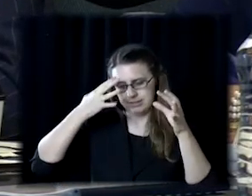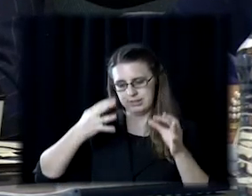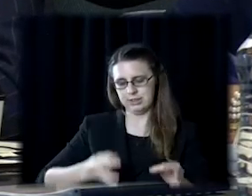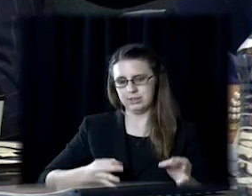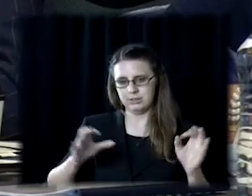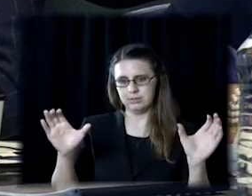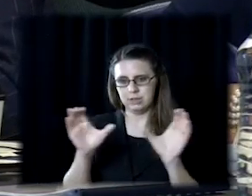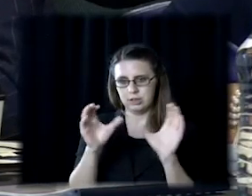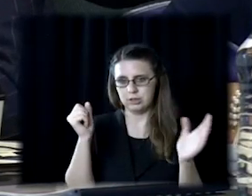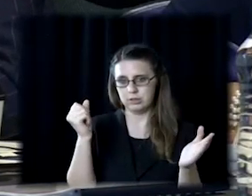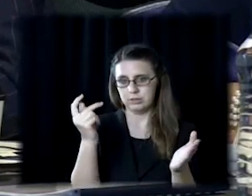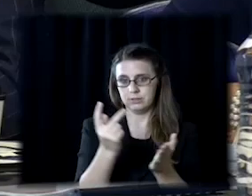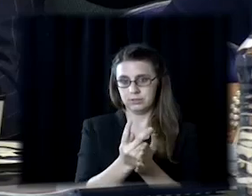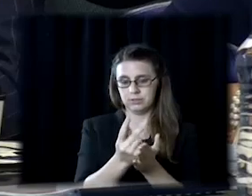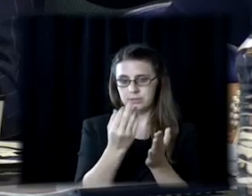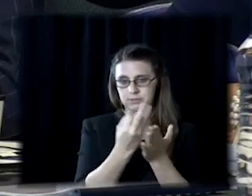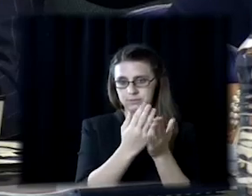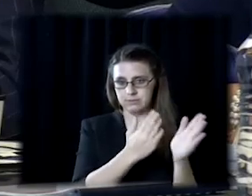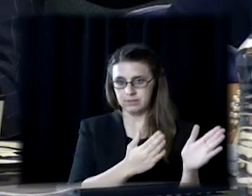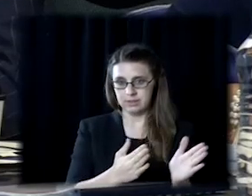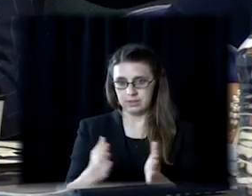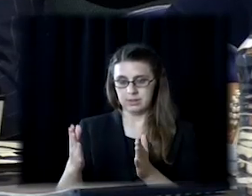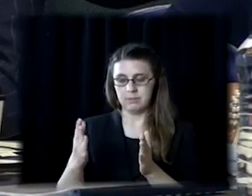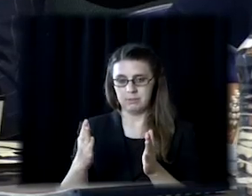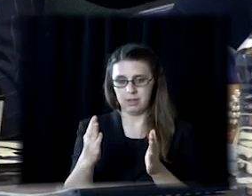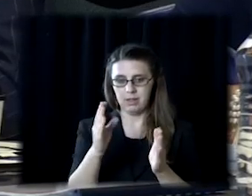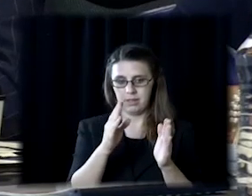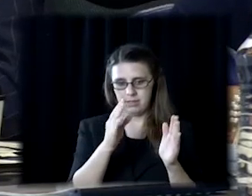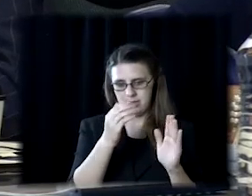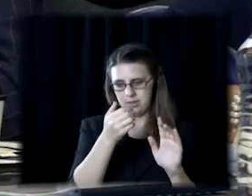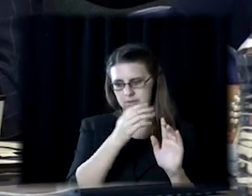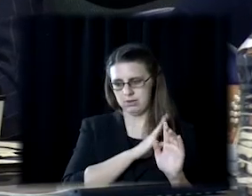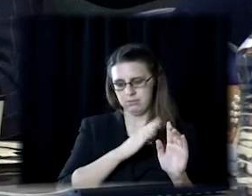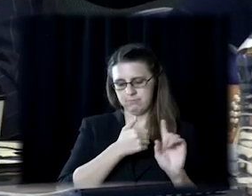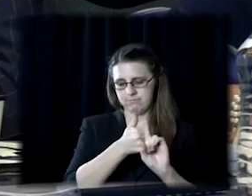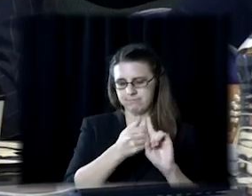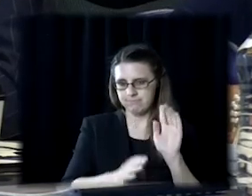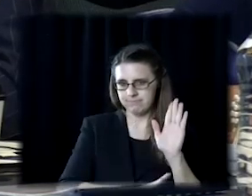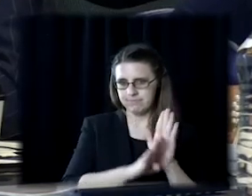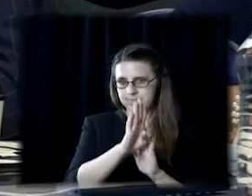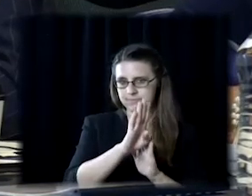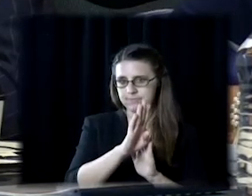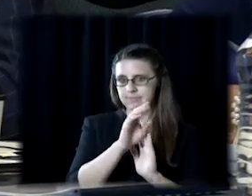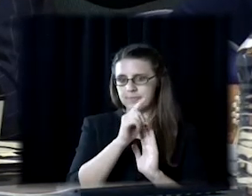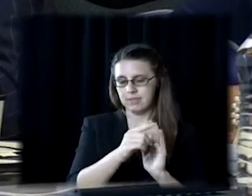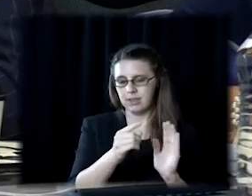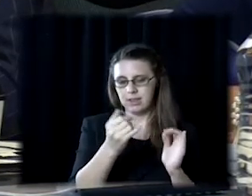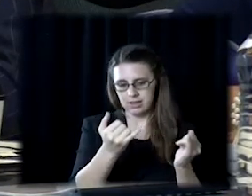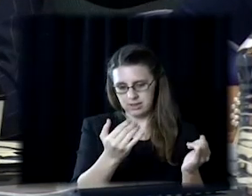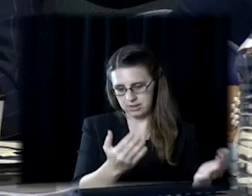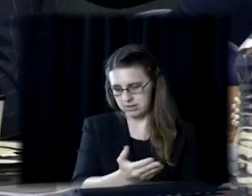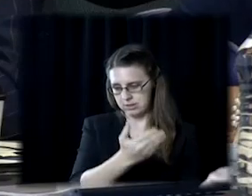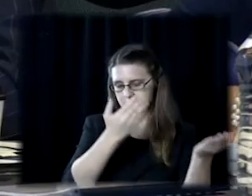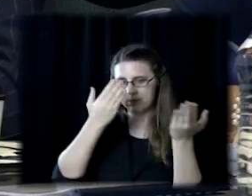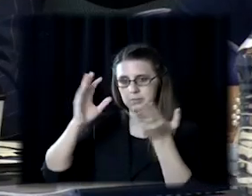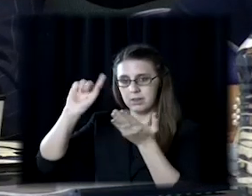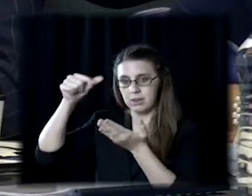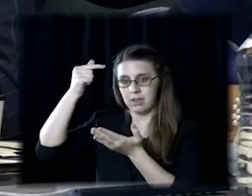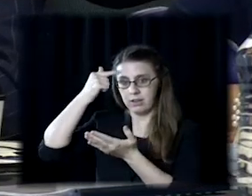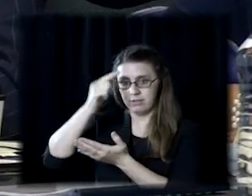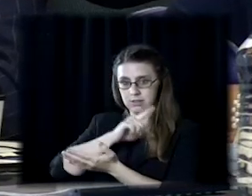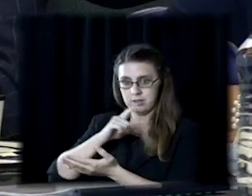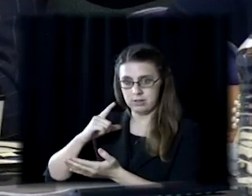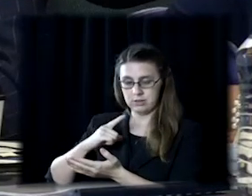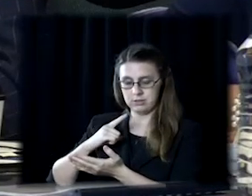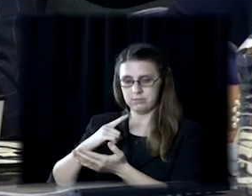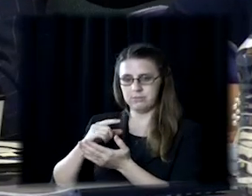for the Commonwealth of Puerto Rico as developed by the Board, attached hereto as Exhibit 1, for submission to the Governor and the Legislature, which represents the fiscal